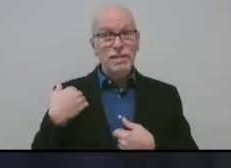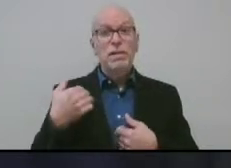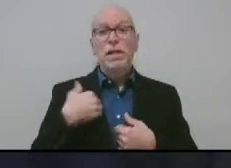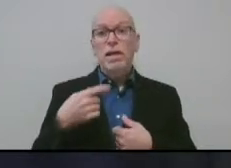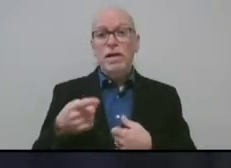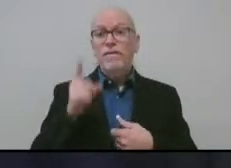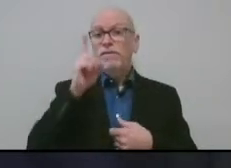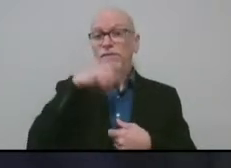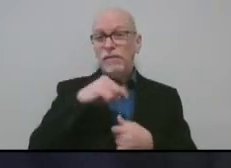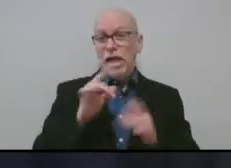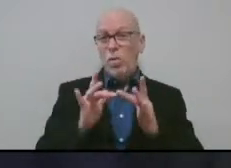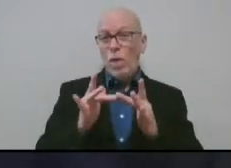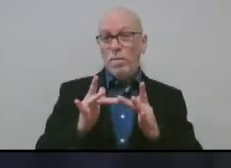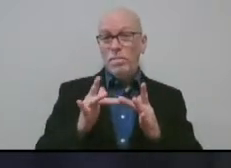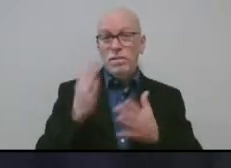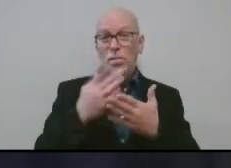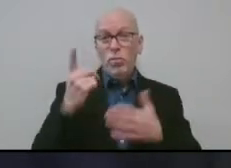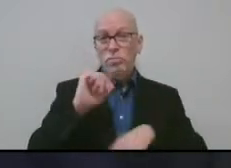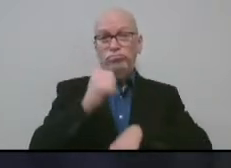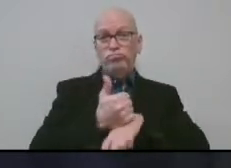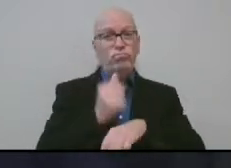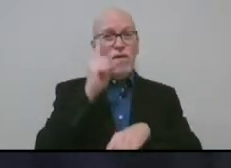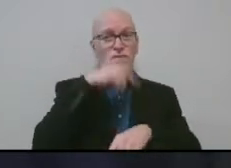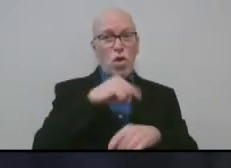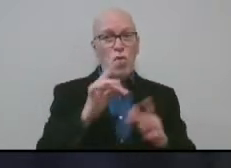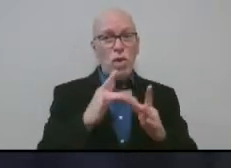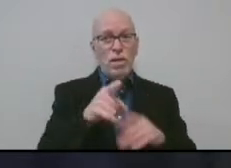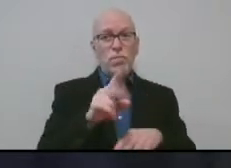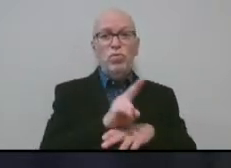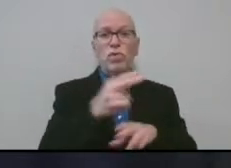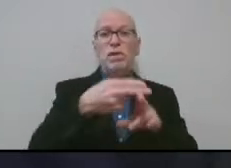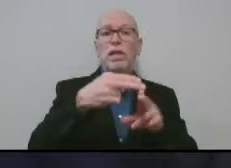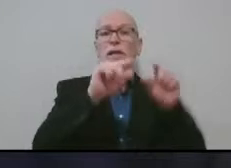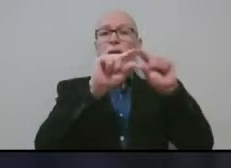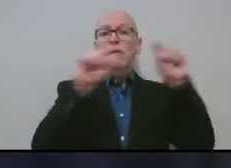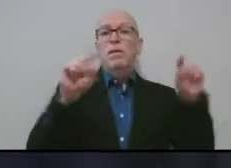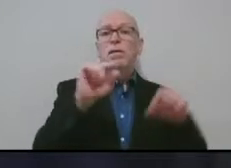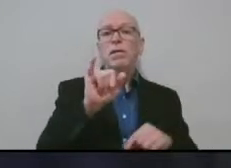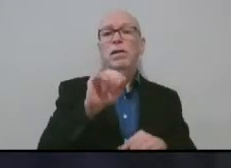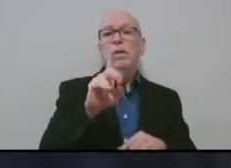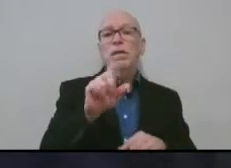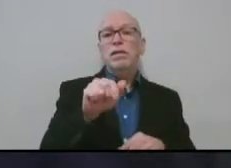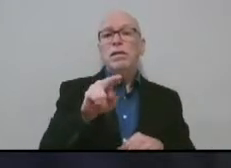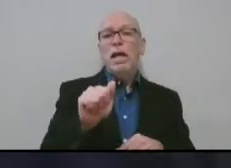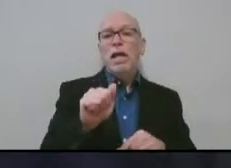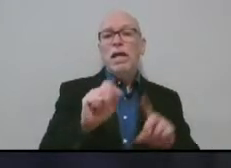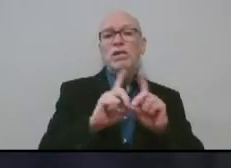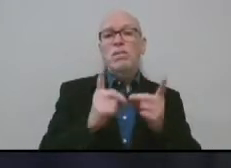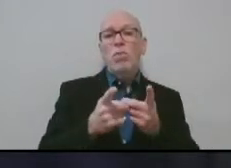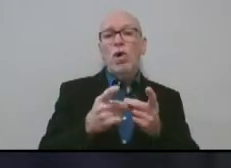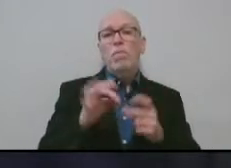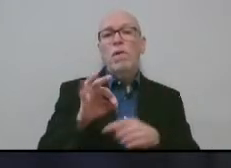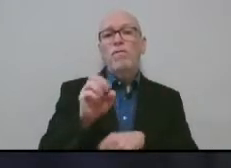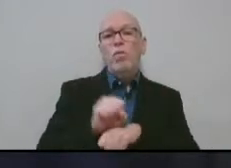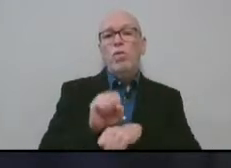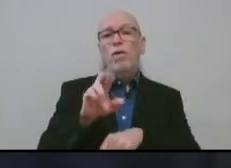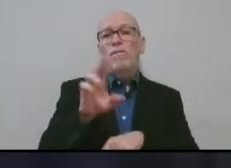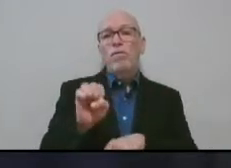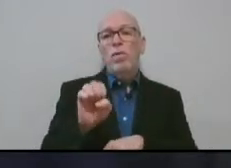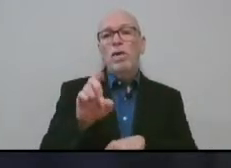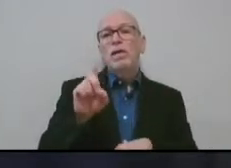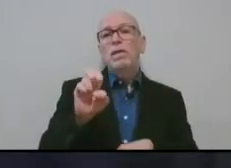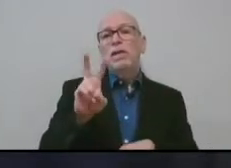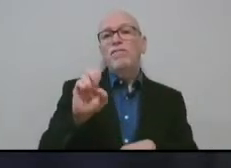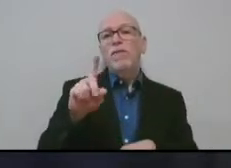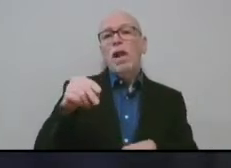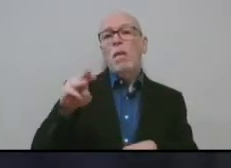web page set up using the name Indiana Department of Workforce Developments. They added